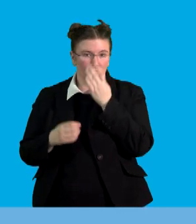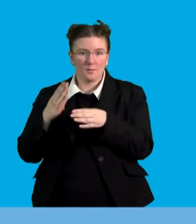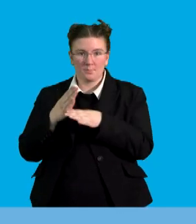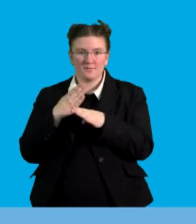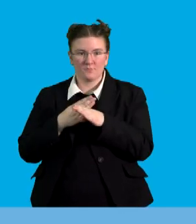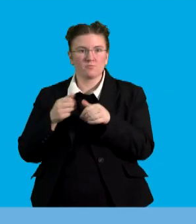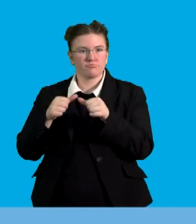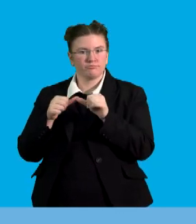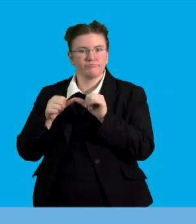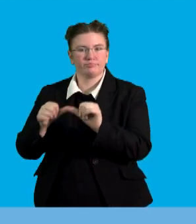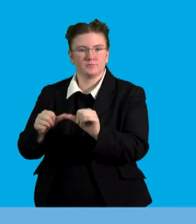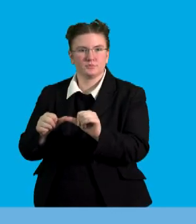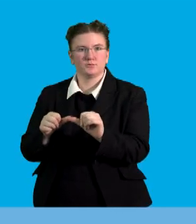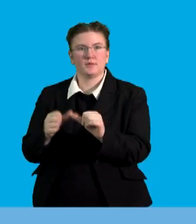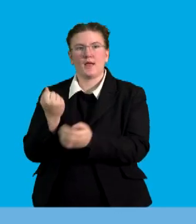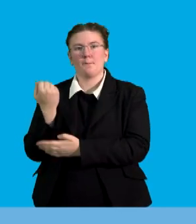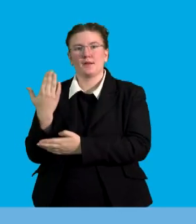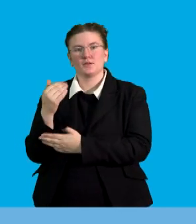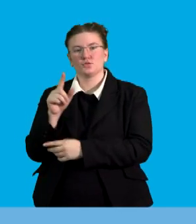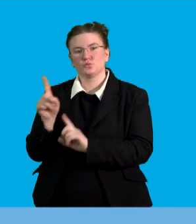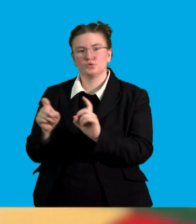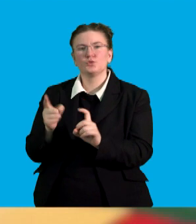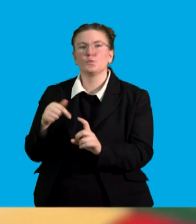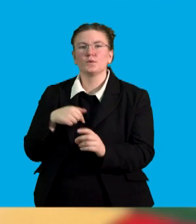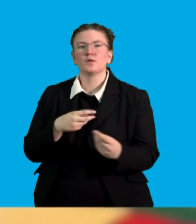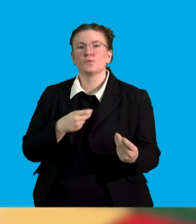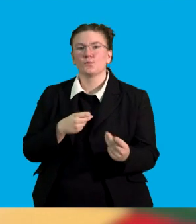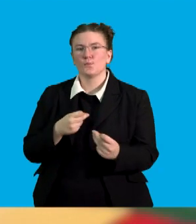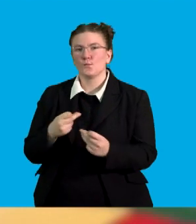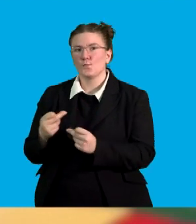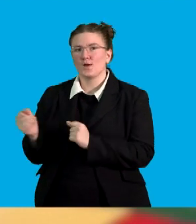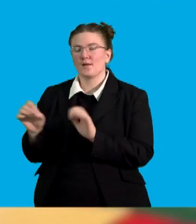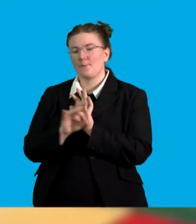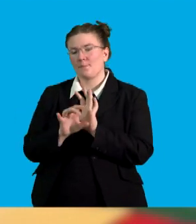the next part of our questions, which are the application questions, we are just going to